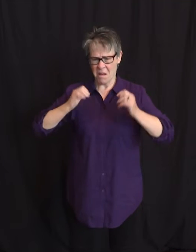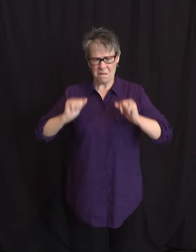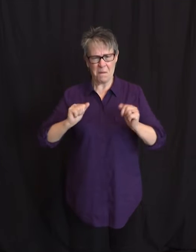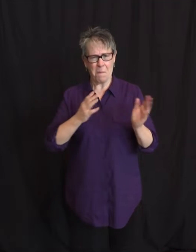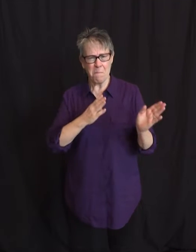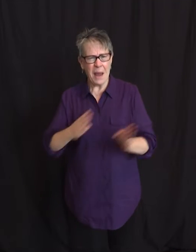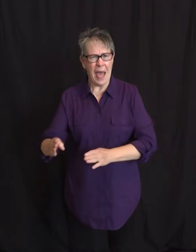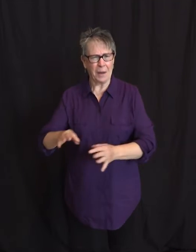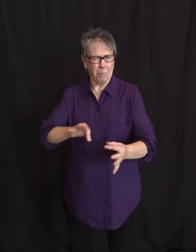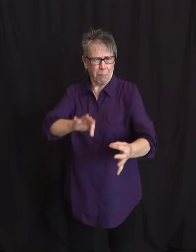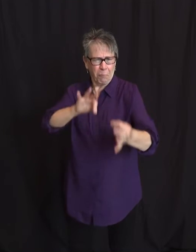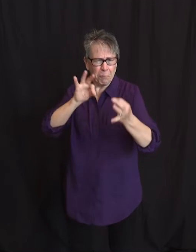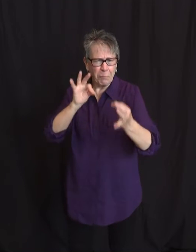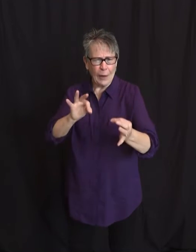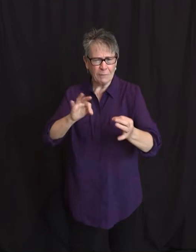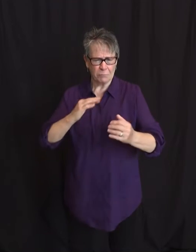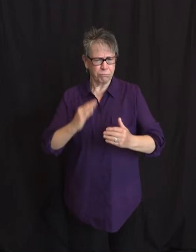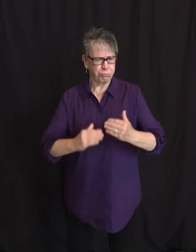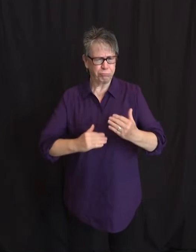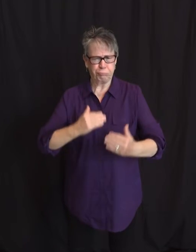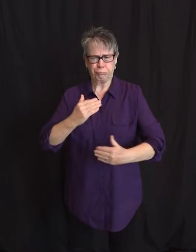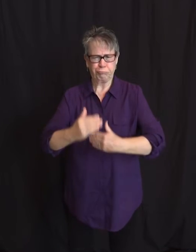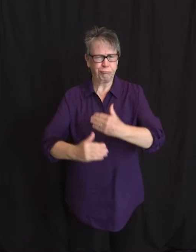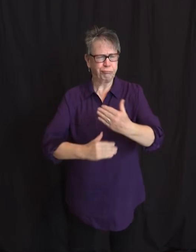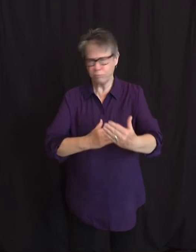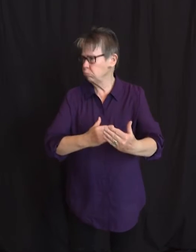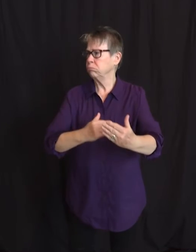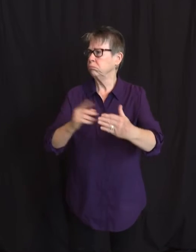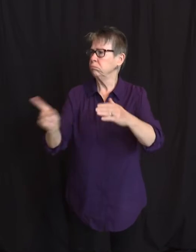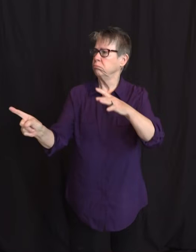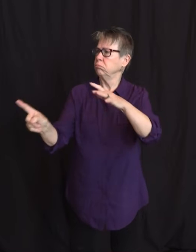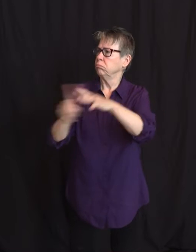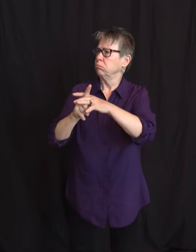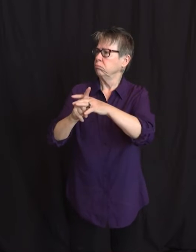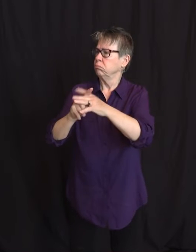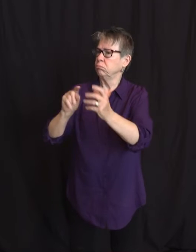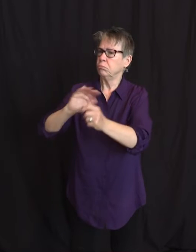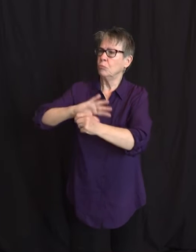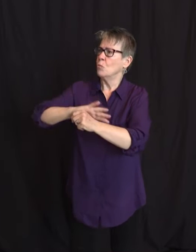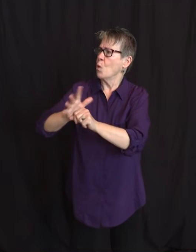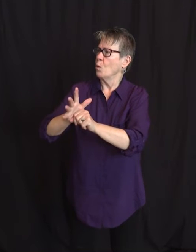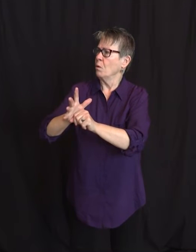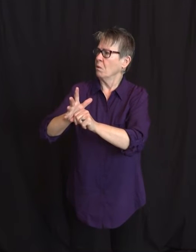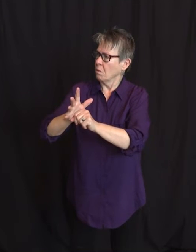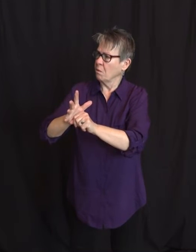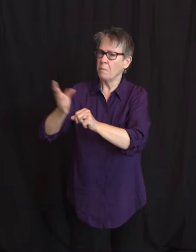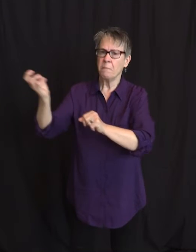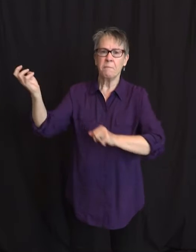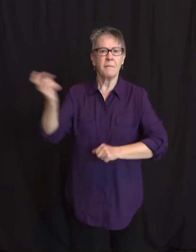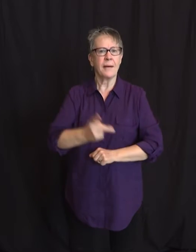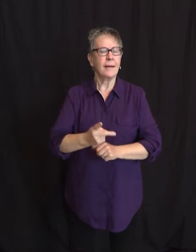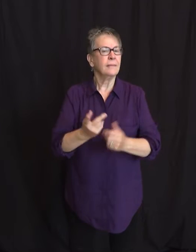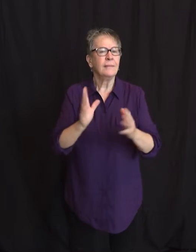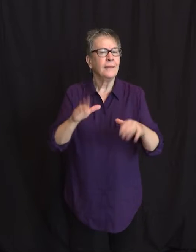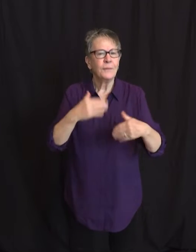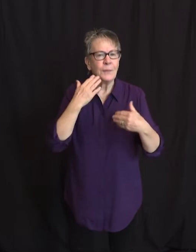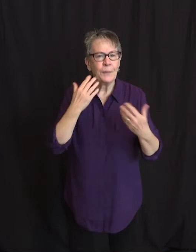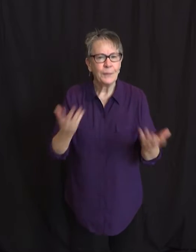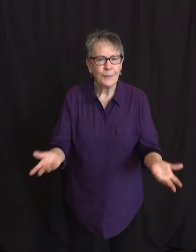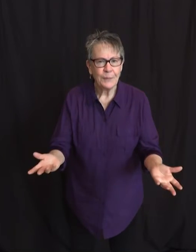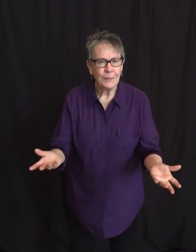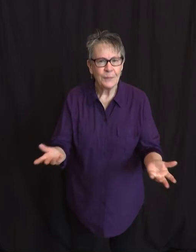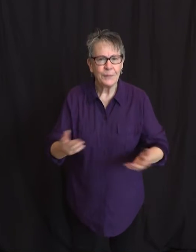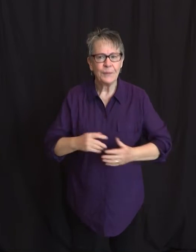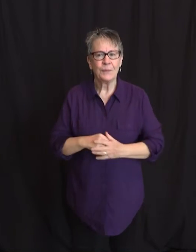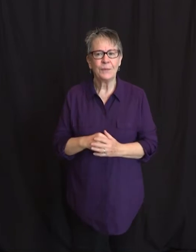May 15th, and we will abide by that. And that's where I'd be on all that. Thank you for that. We'll come back to you on the unemployment insurance